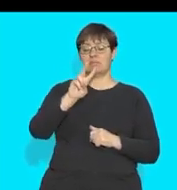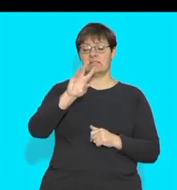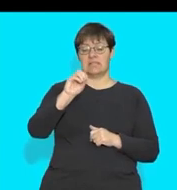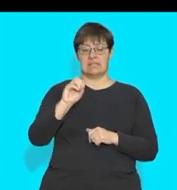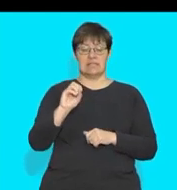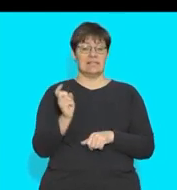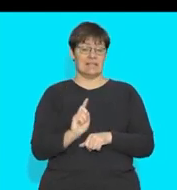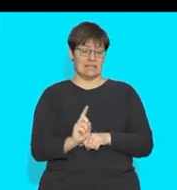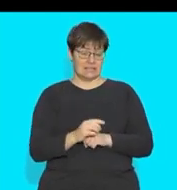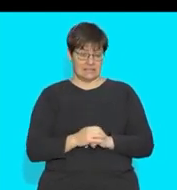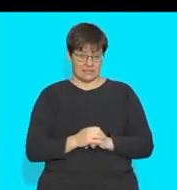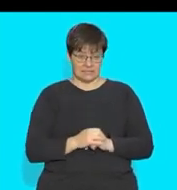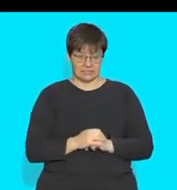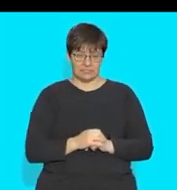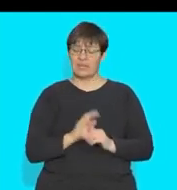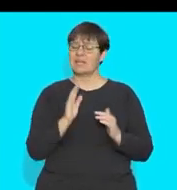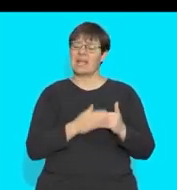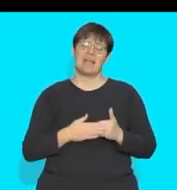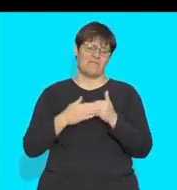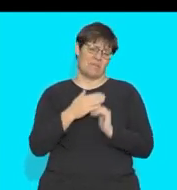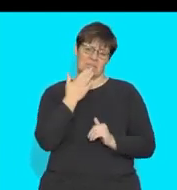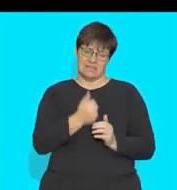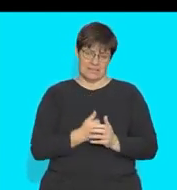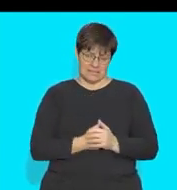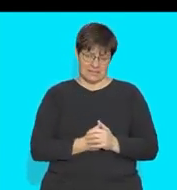720. Please be careful.